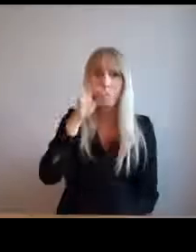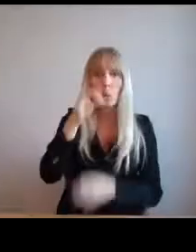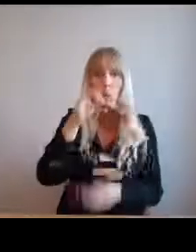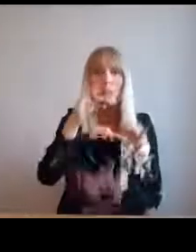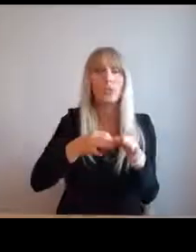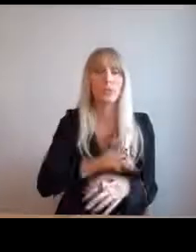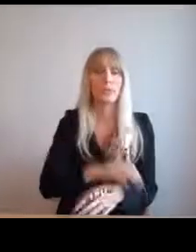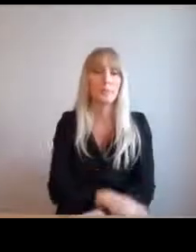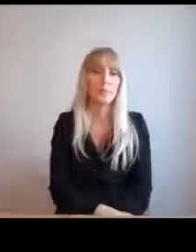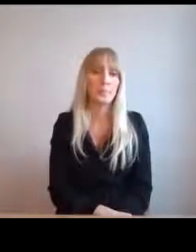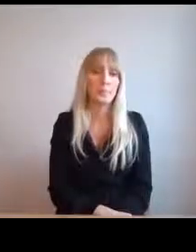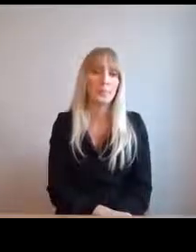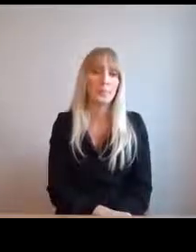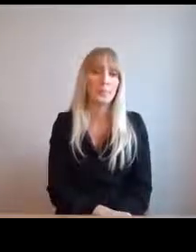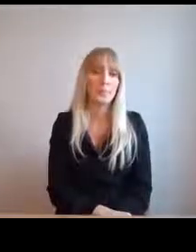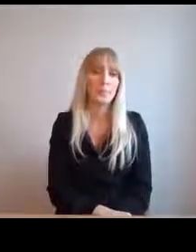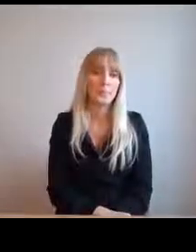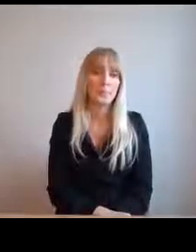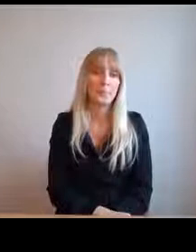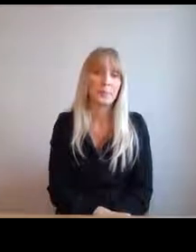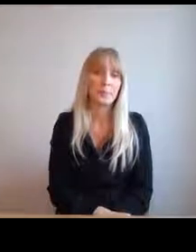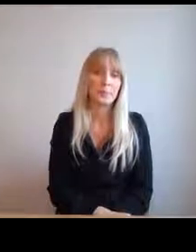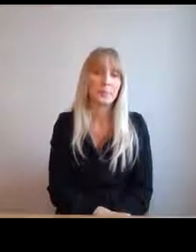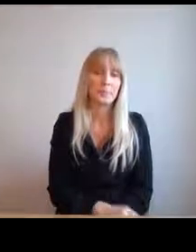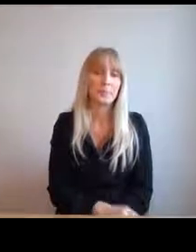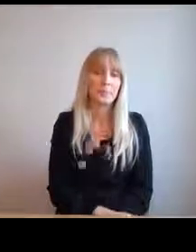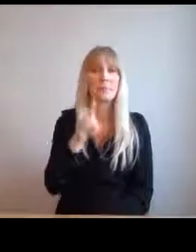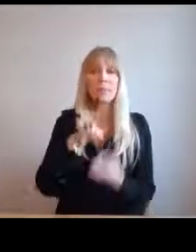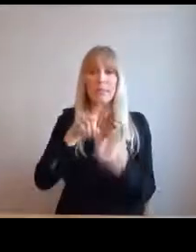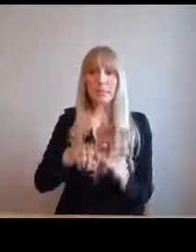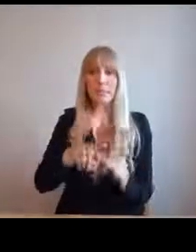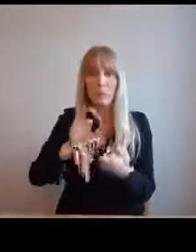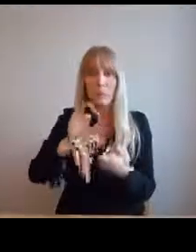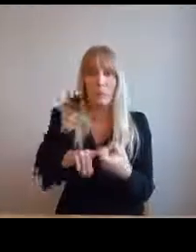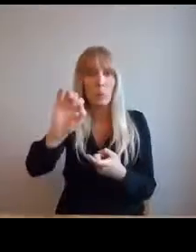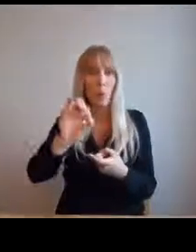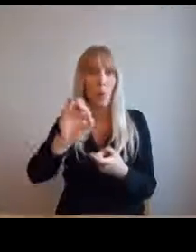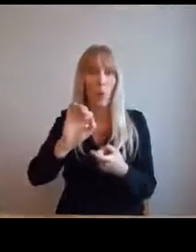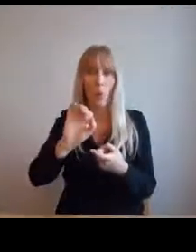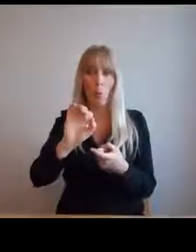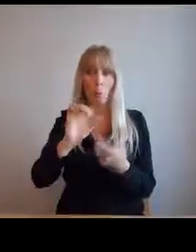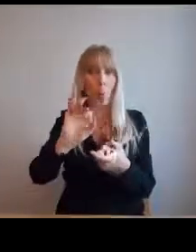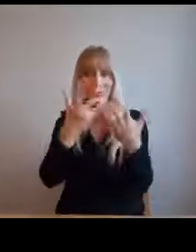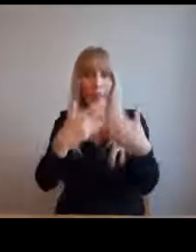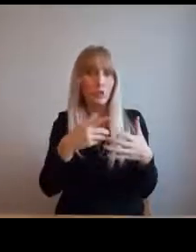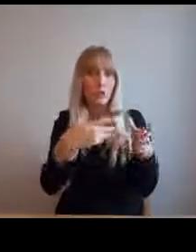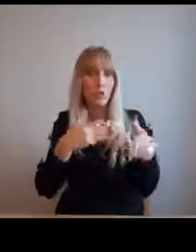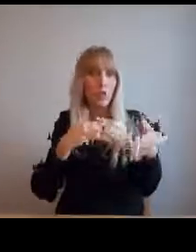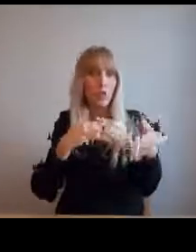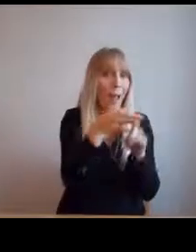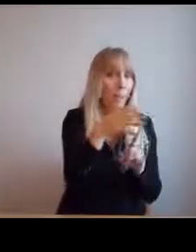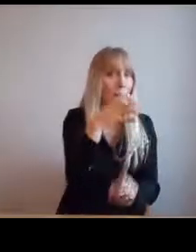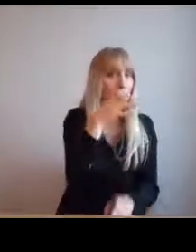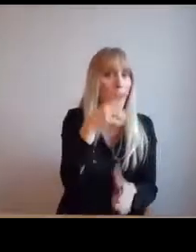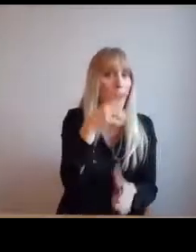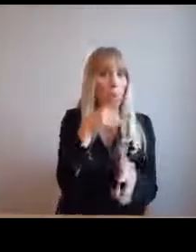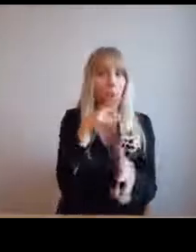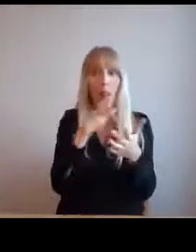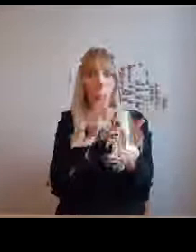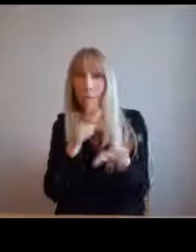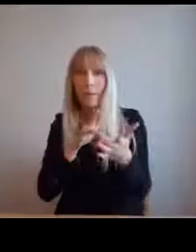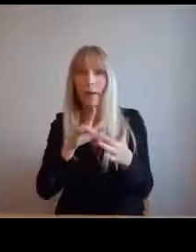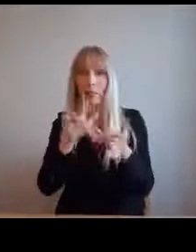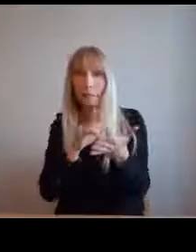to today's Q&A session. Depending on how you're watching this webinar, your view may look like one of the three